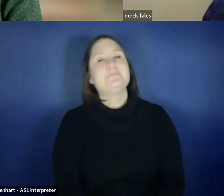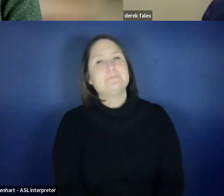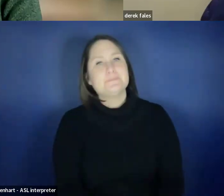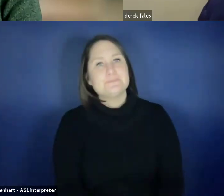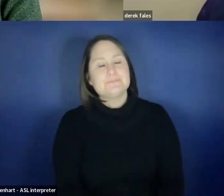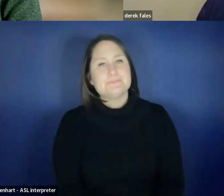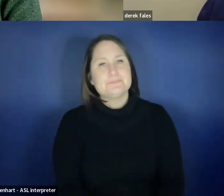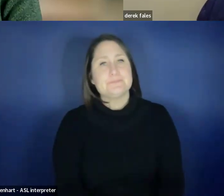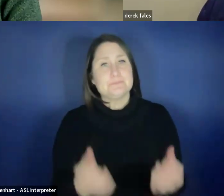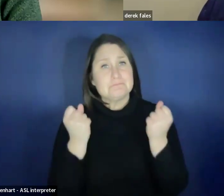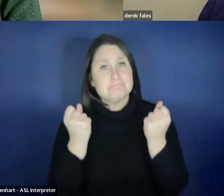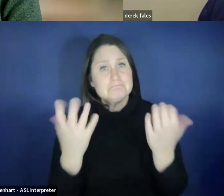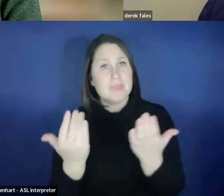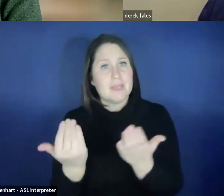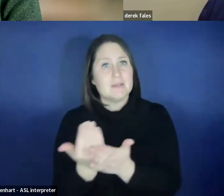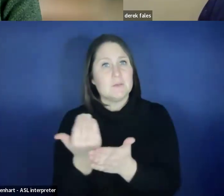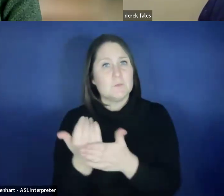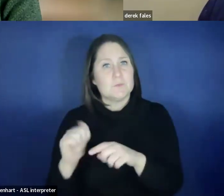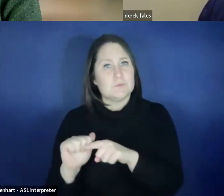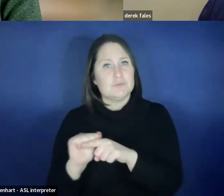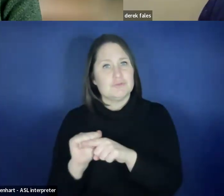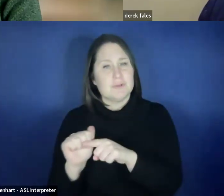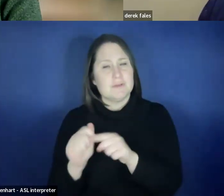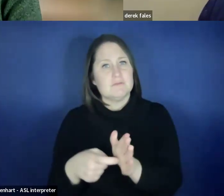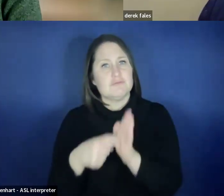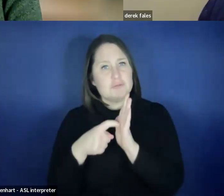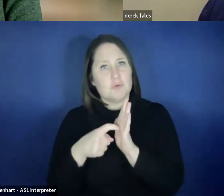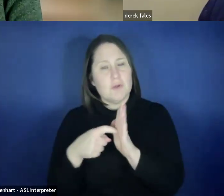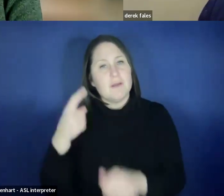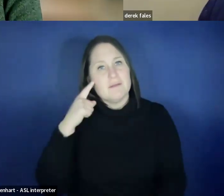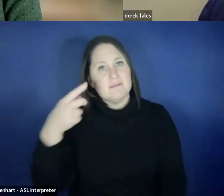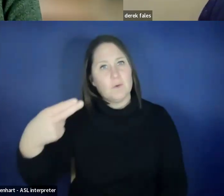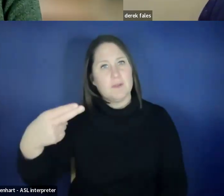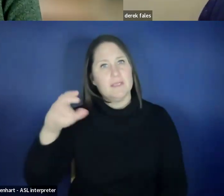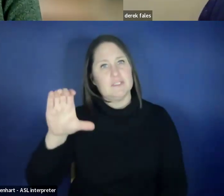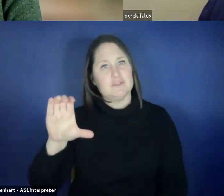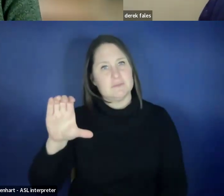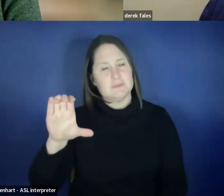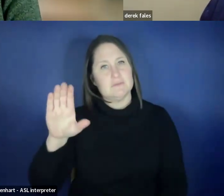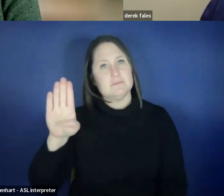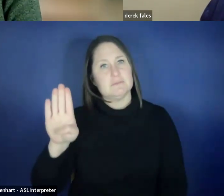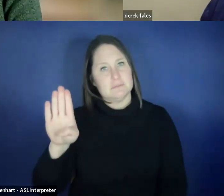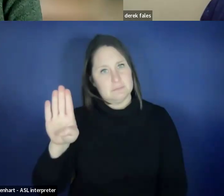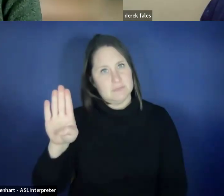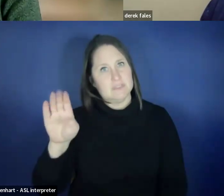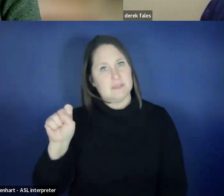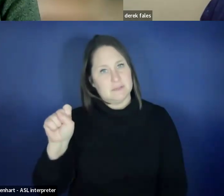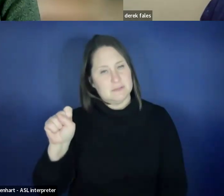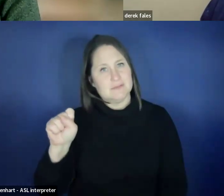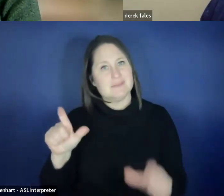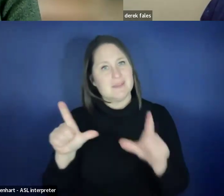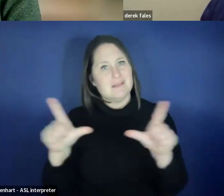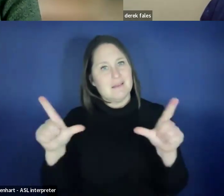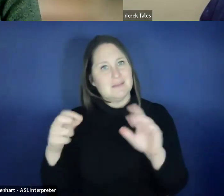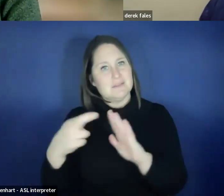Many of the new trainings that are required under the home and community support services licensing